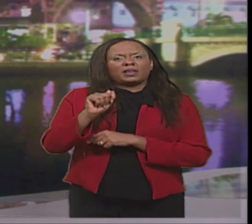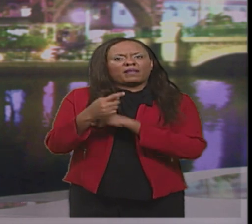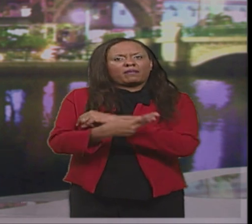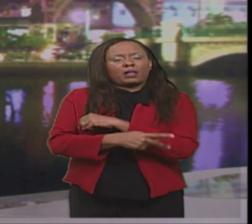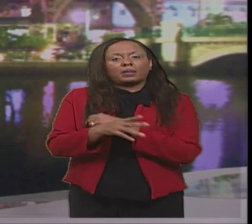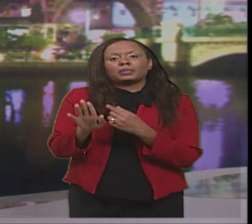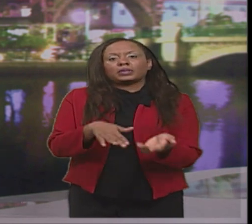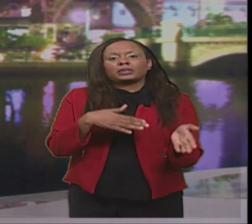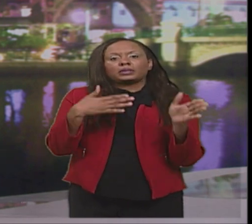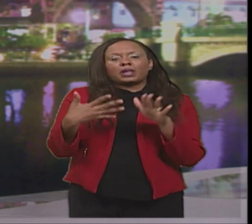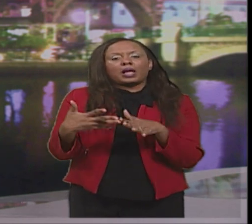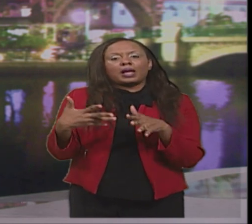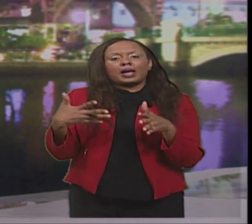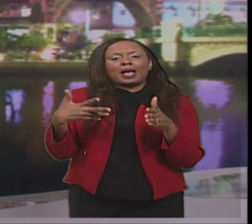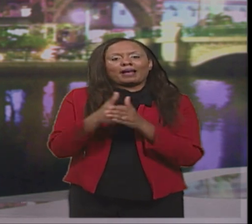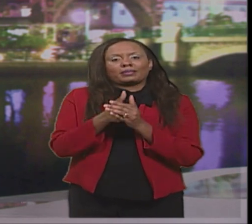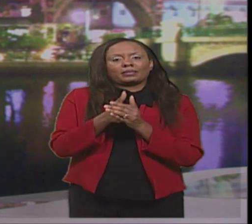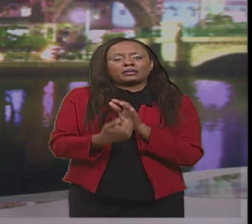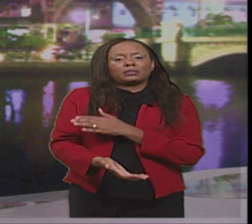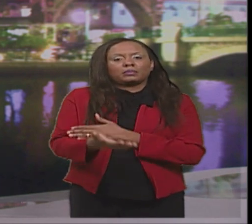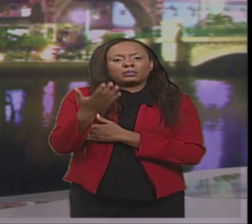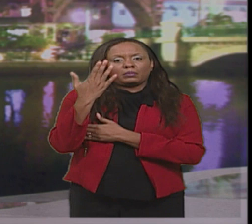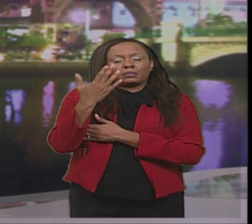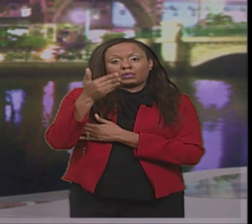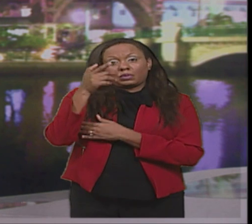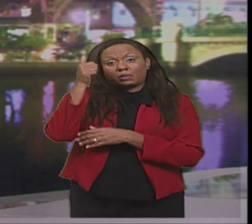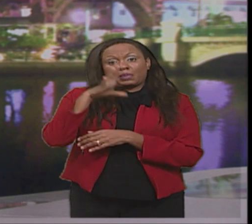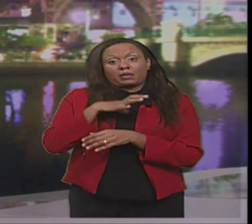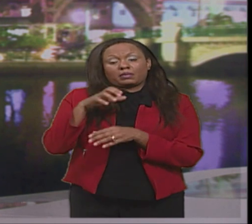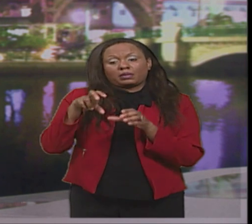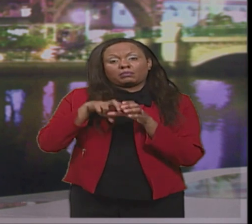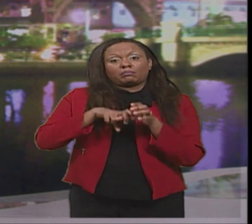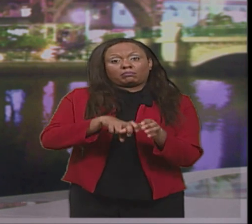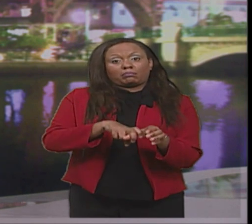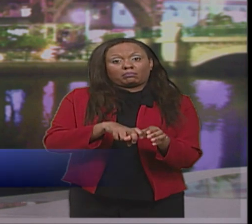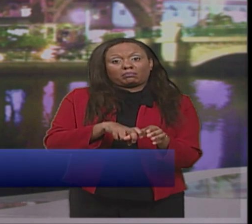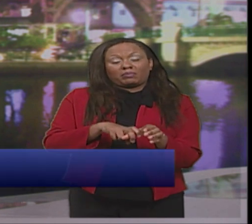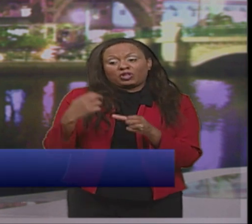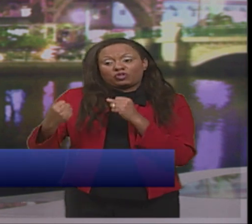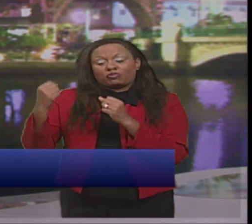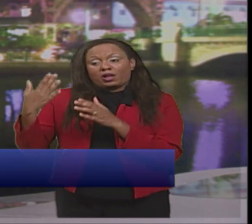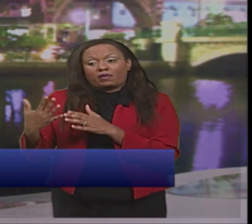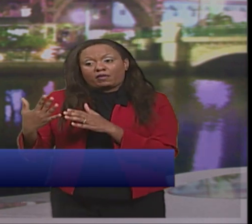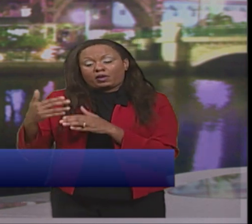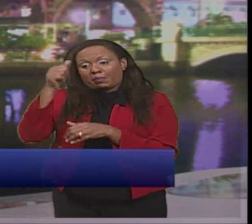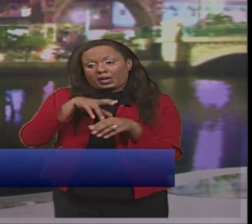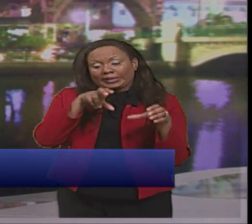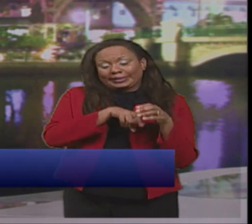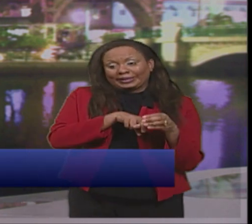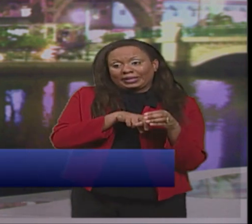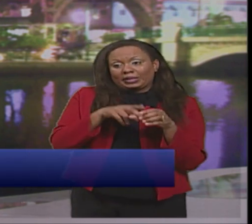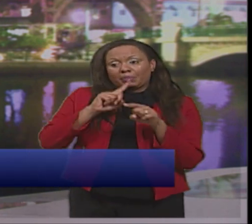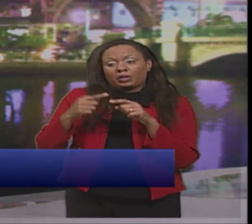island's latest road fatality. Francis Henderson Lord was the passenger in a motor car when the driver lost control of the vehicle